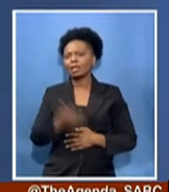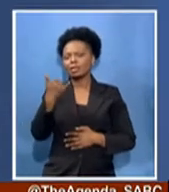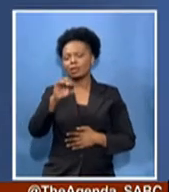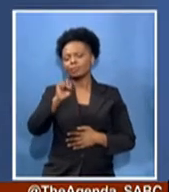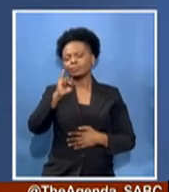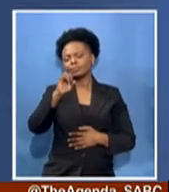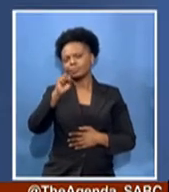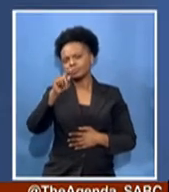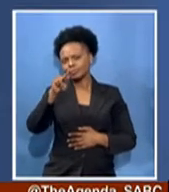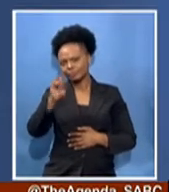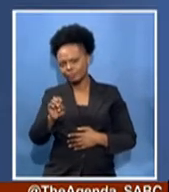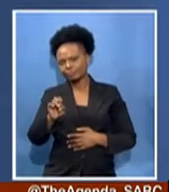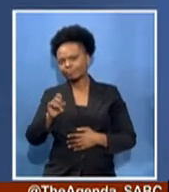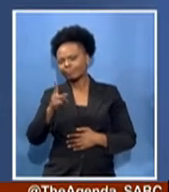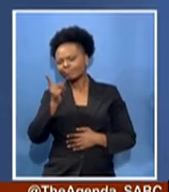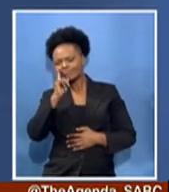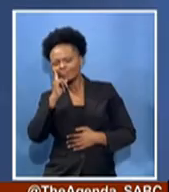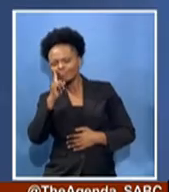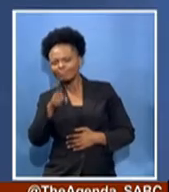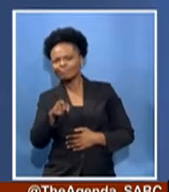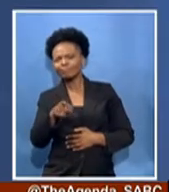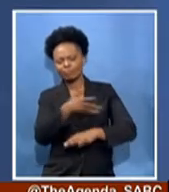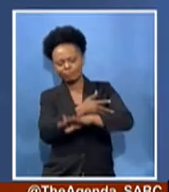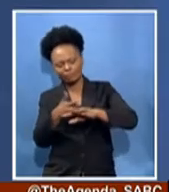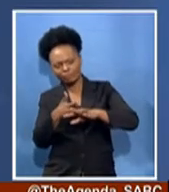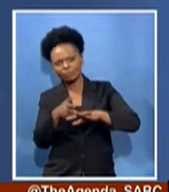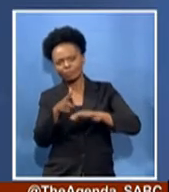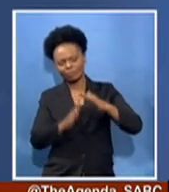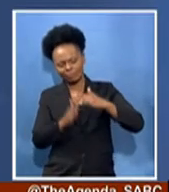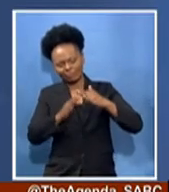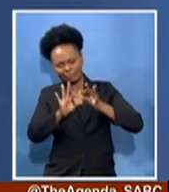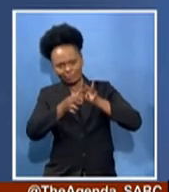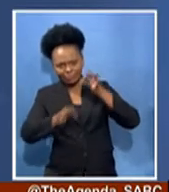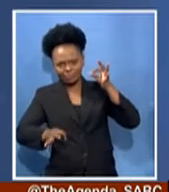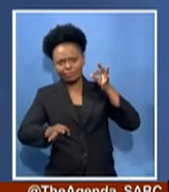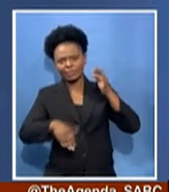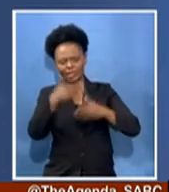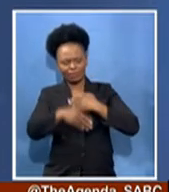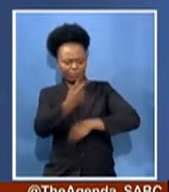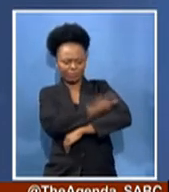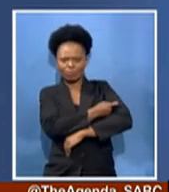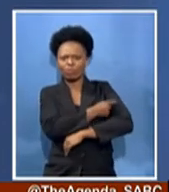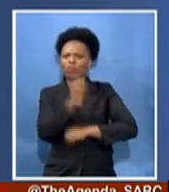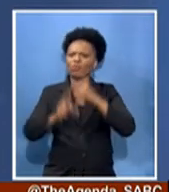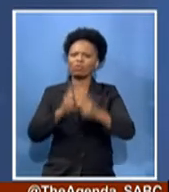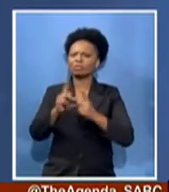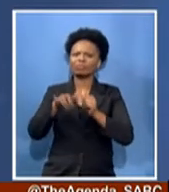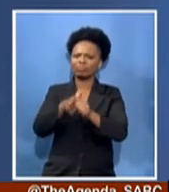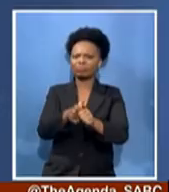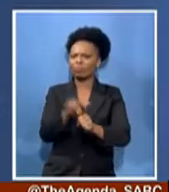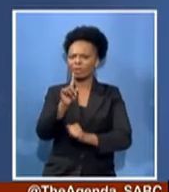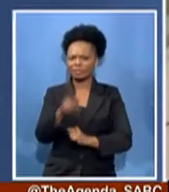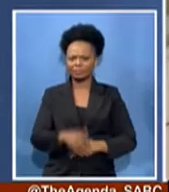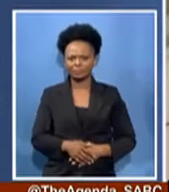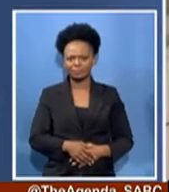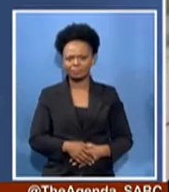clotting disorder after vaccination, what is the process that follows immediately? Yes, and that's